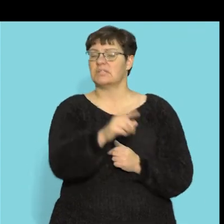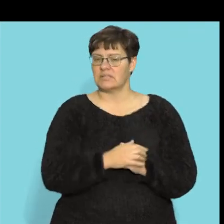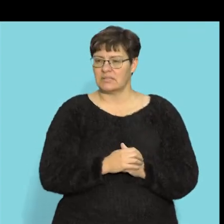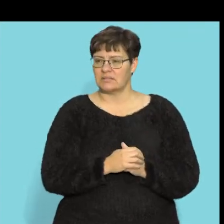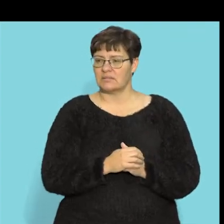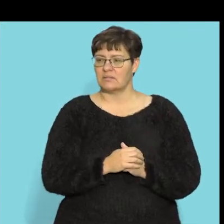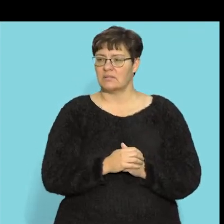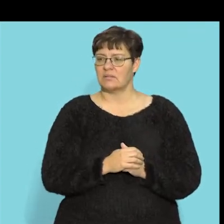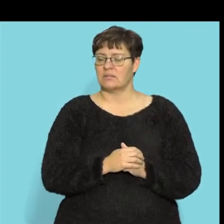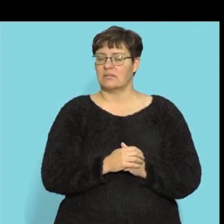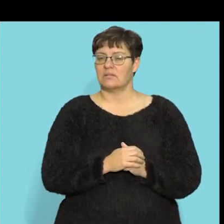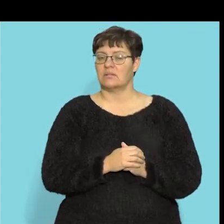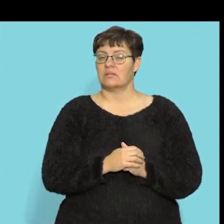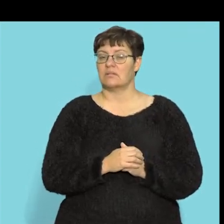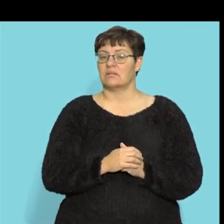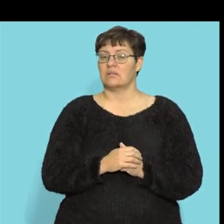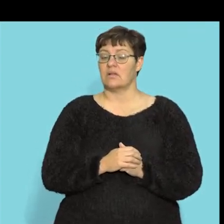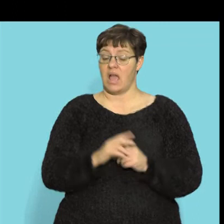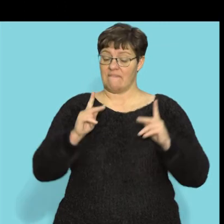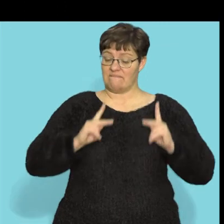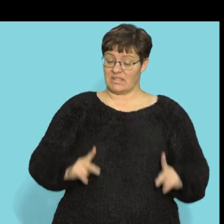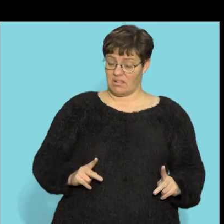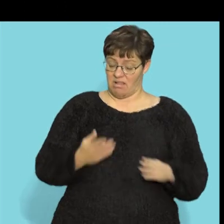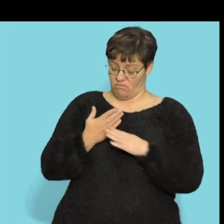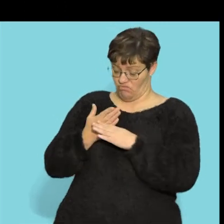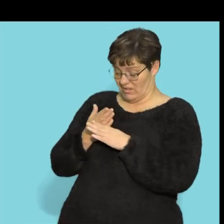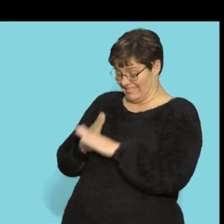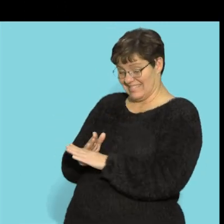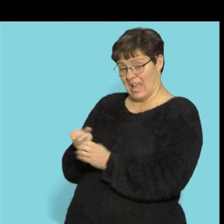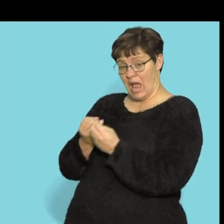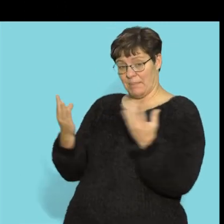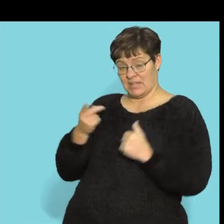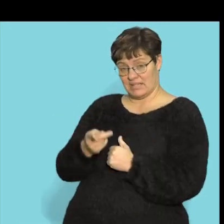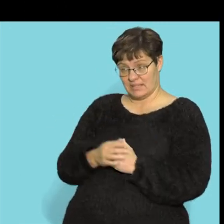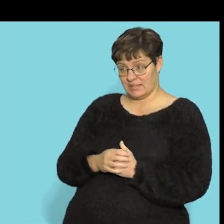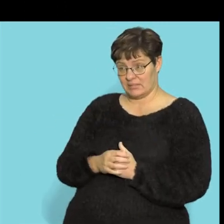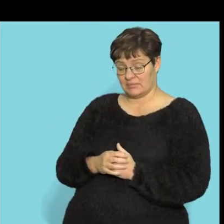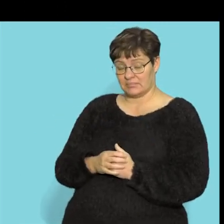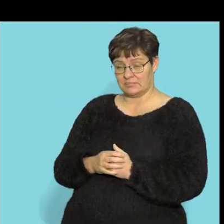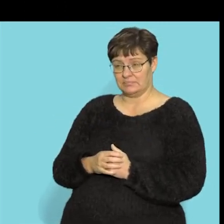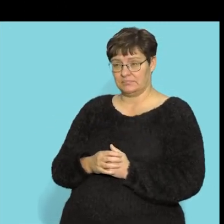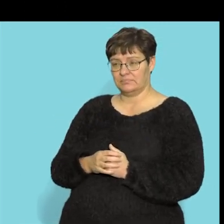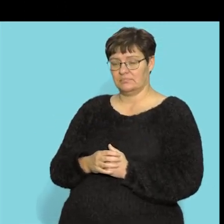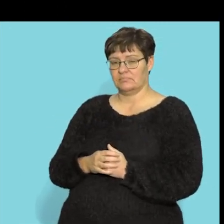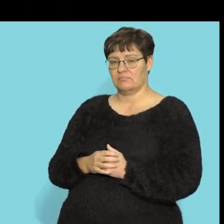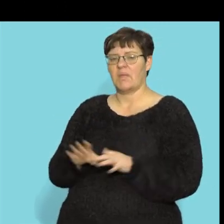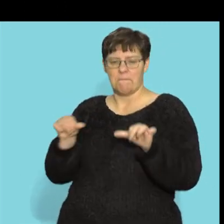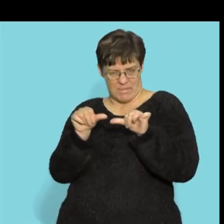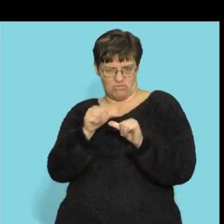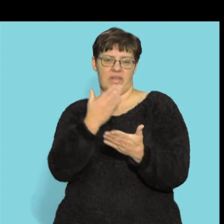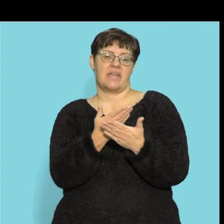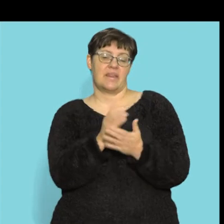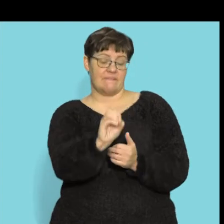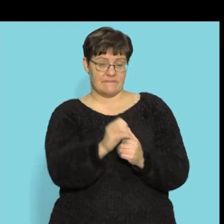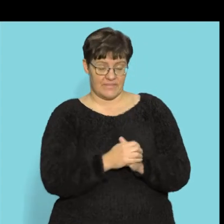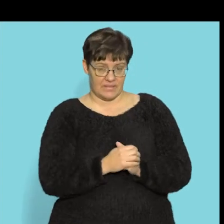is that resistance, as a physical quantity, remember this is a quantity, okay? It can be